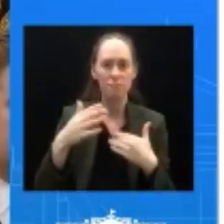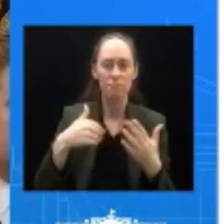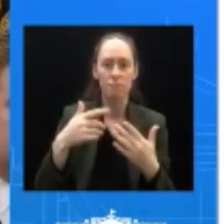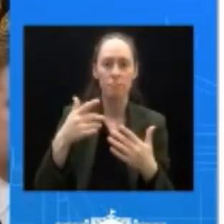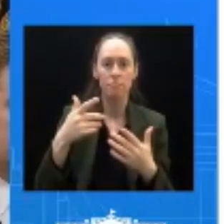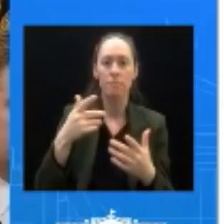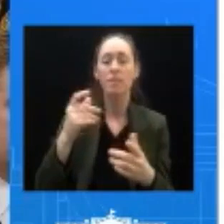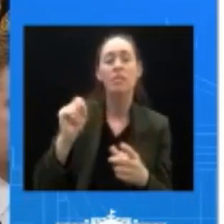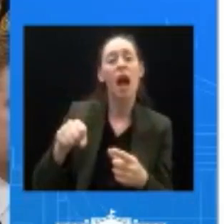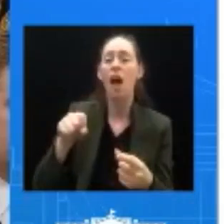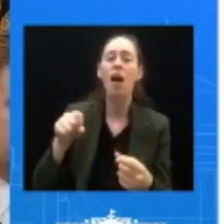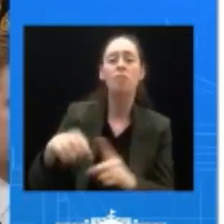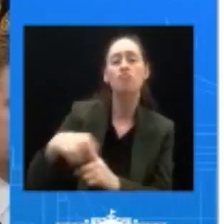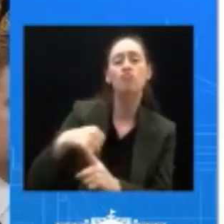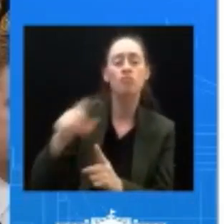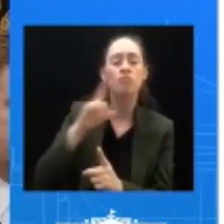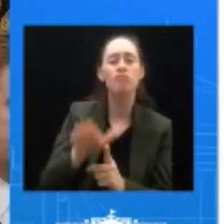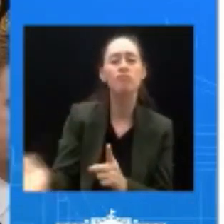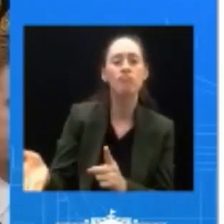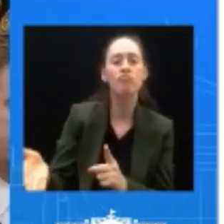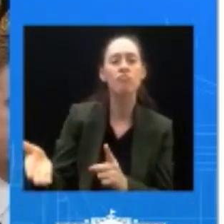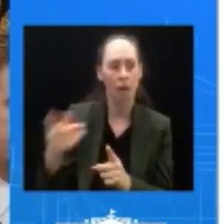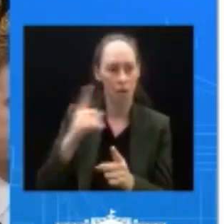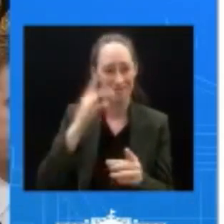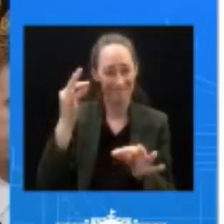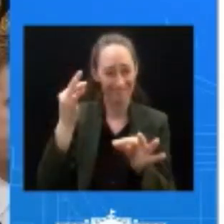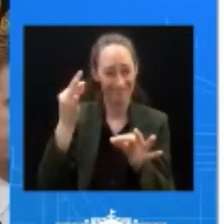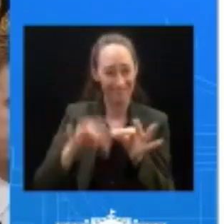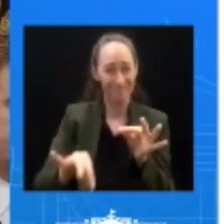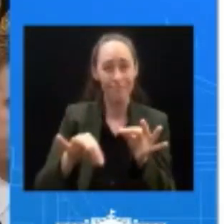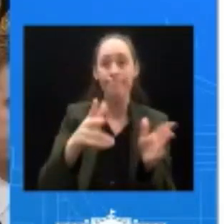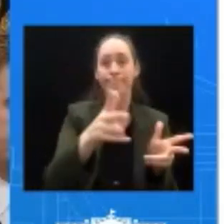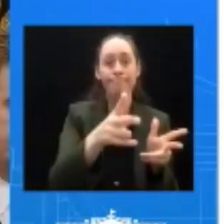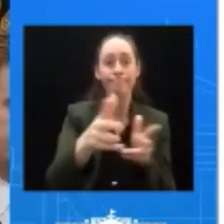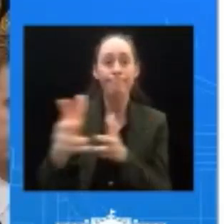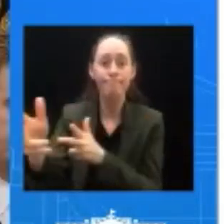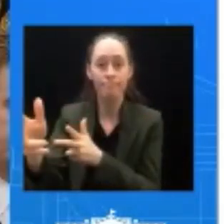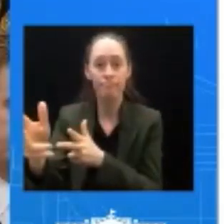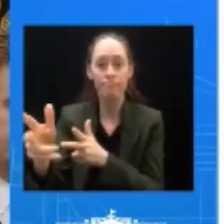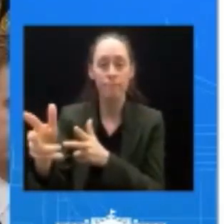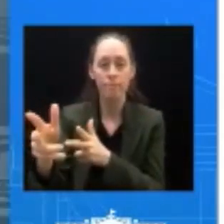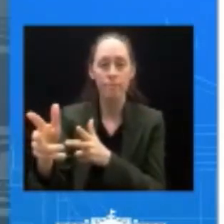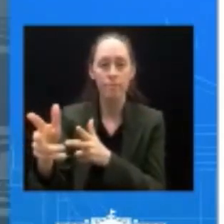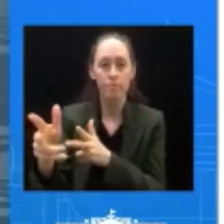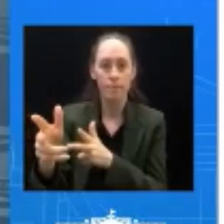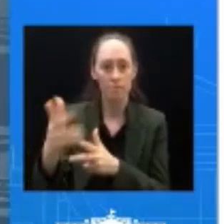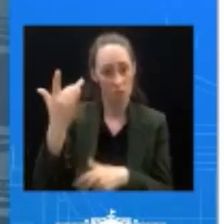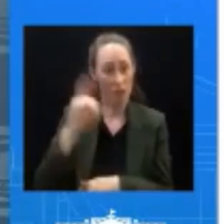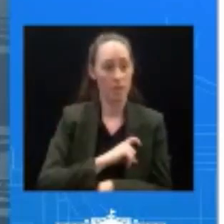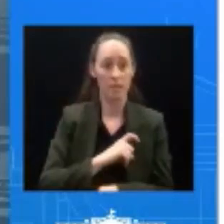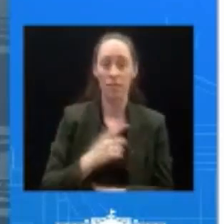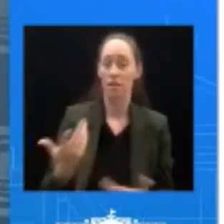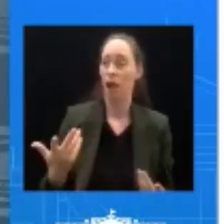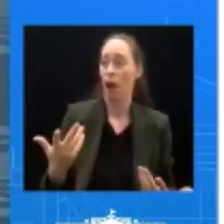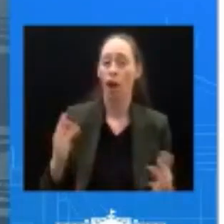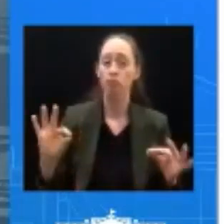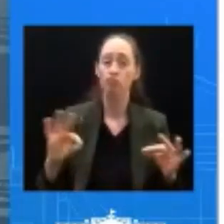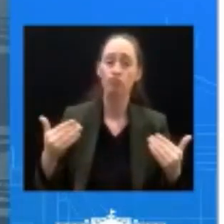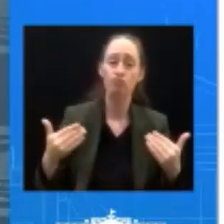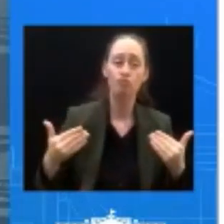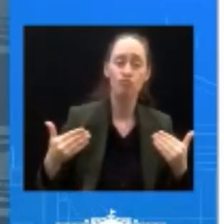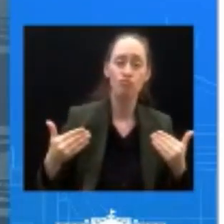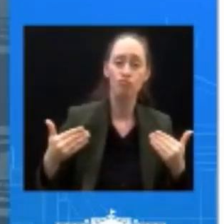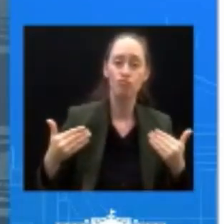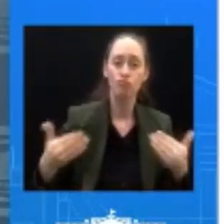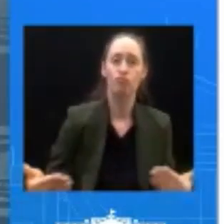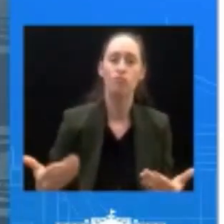may feel emboldened to do these things. And what would he do about that? So look, I mean, the president has called for meaningful